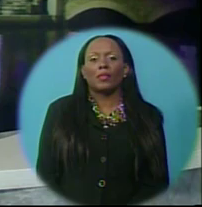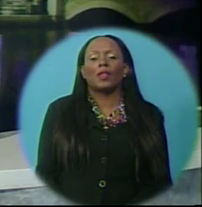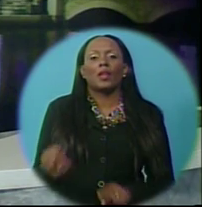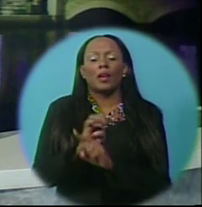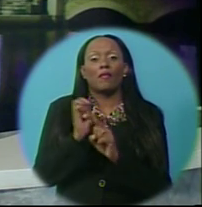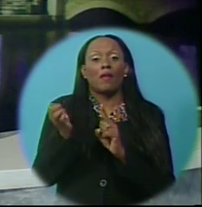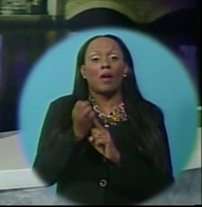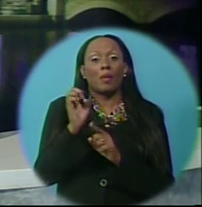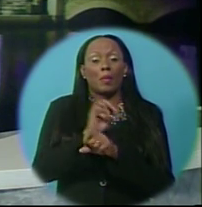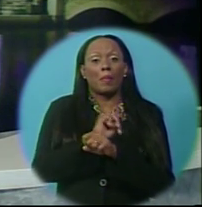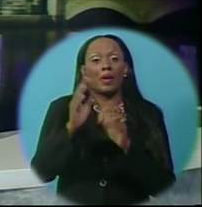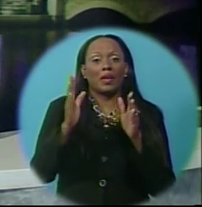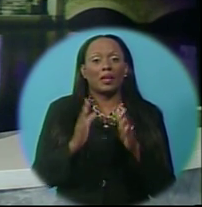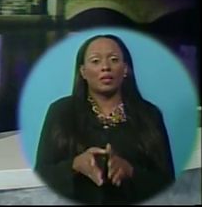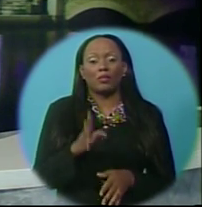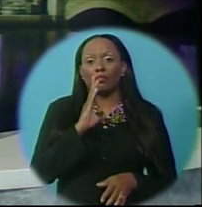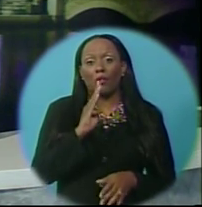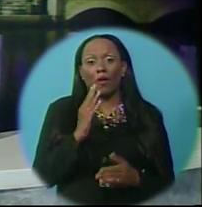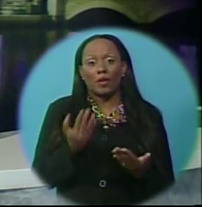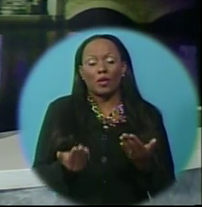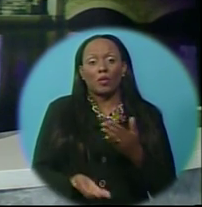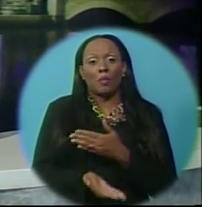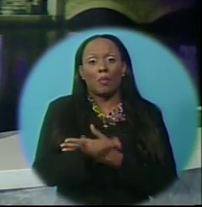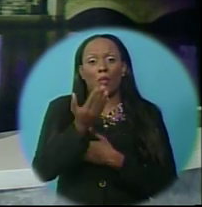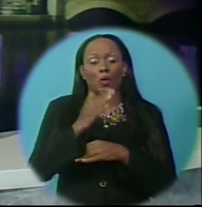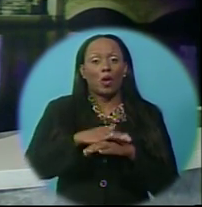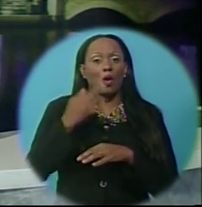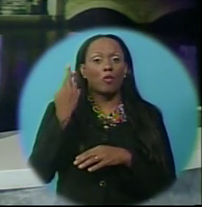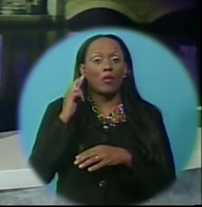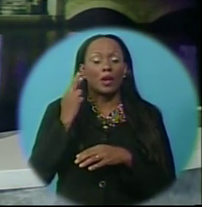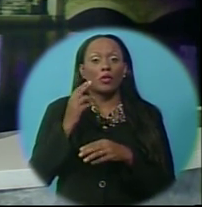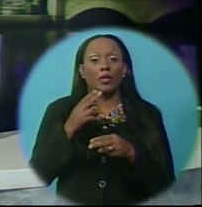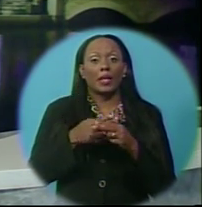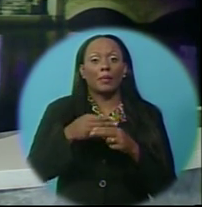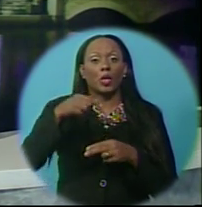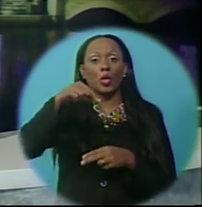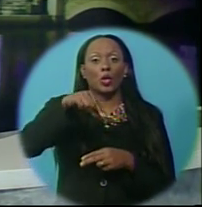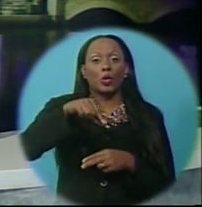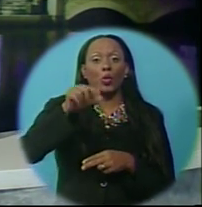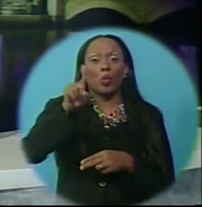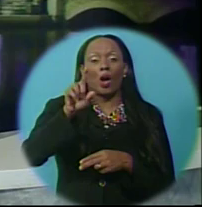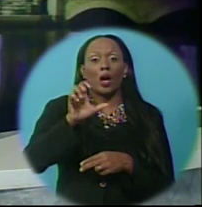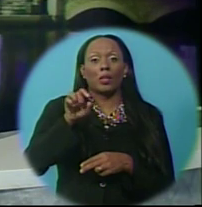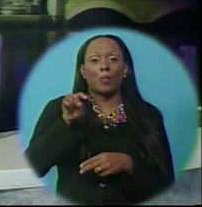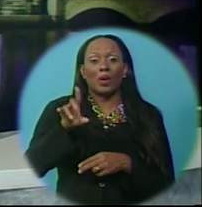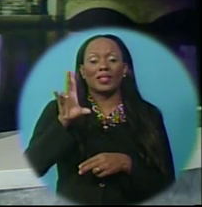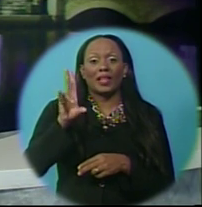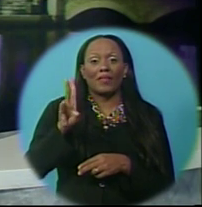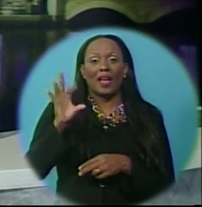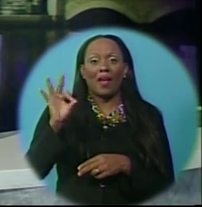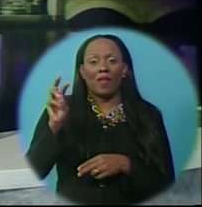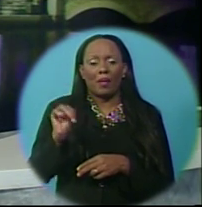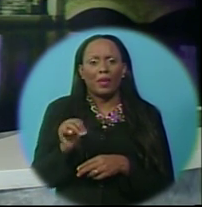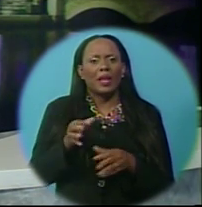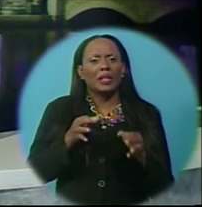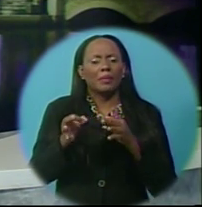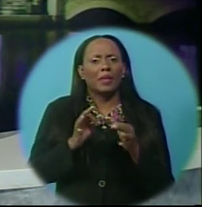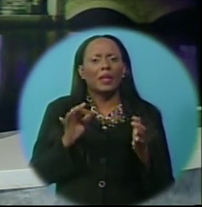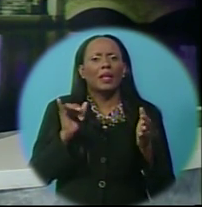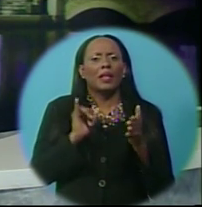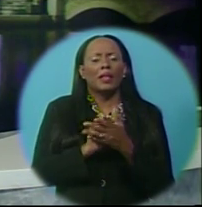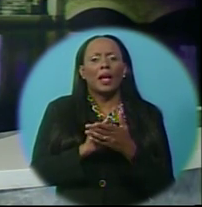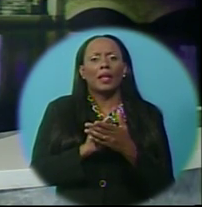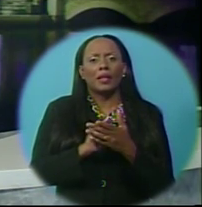Speaking this morning on Talk Your Talk on Q100.7 FM, the Environment Minister explained that the private waste haulers have